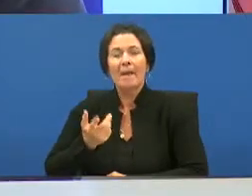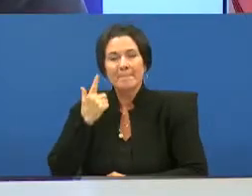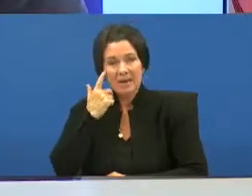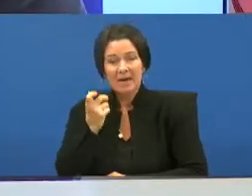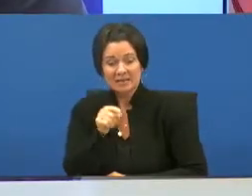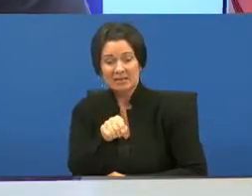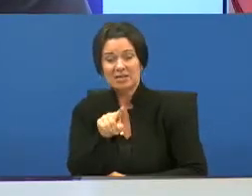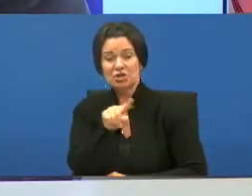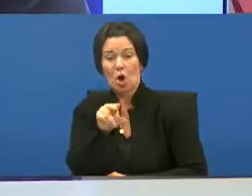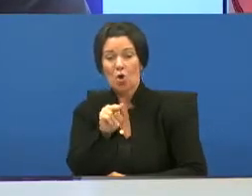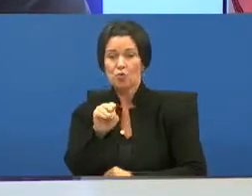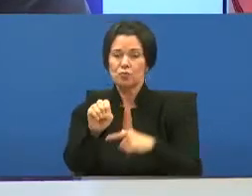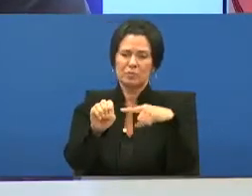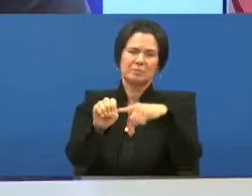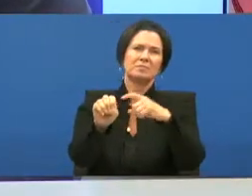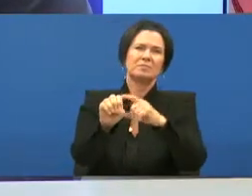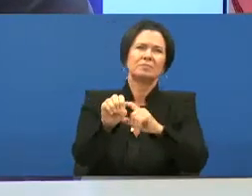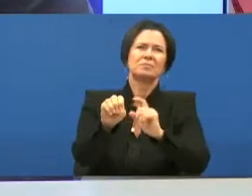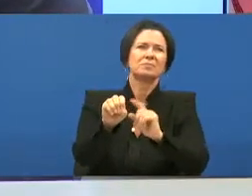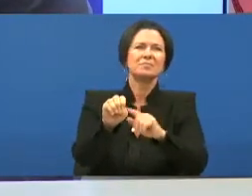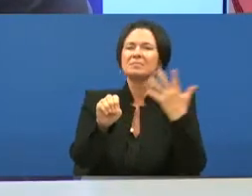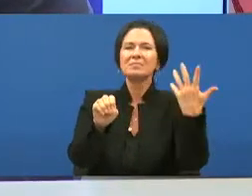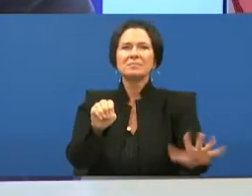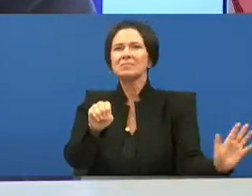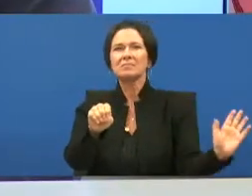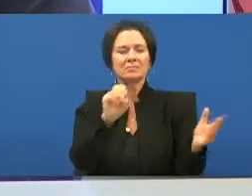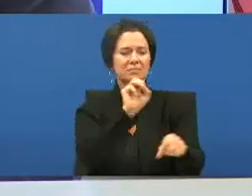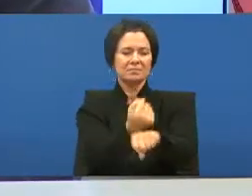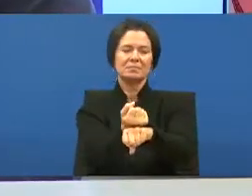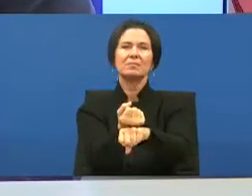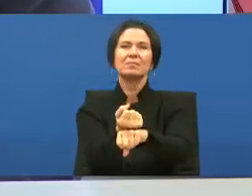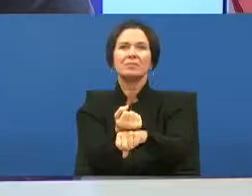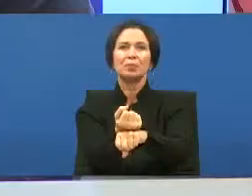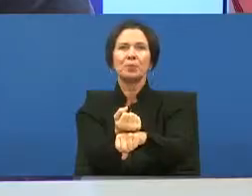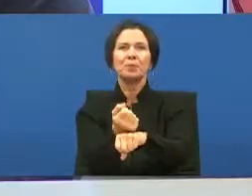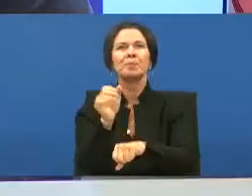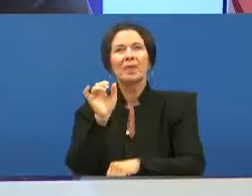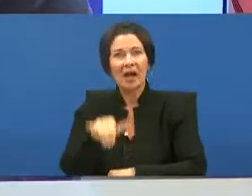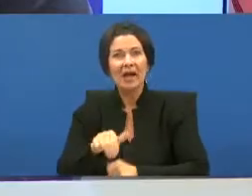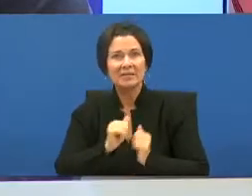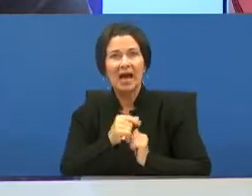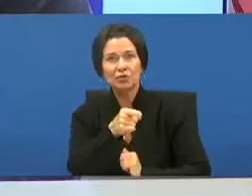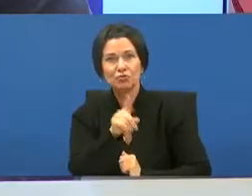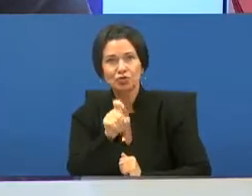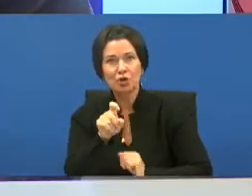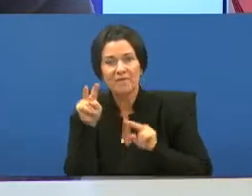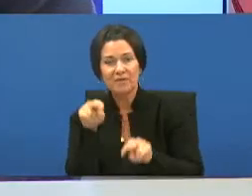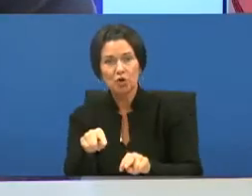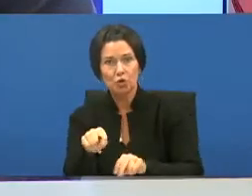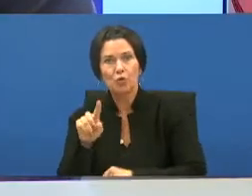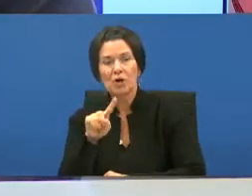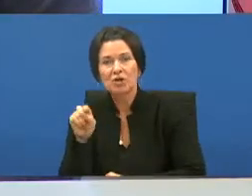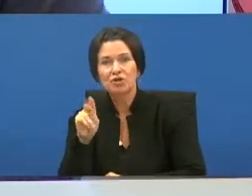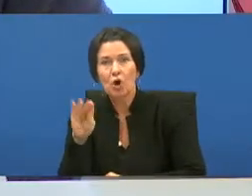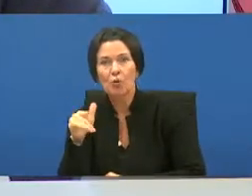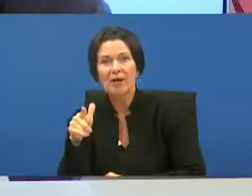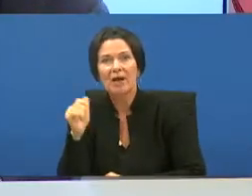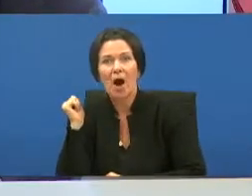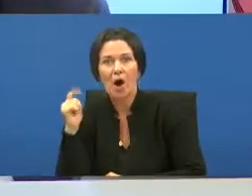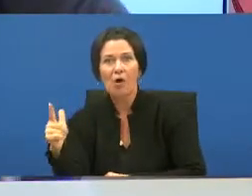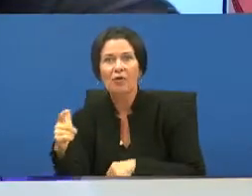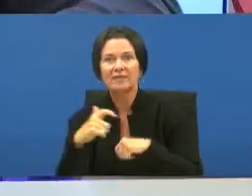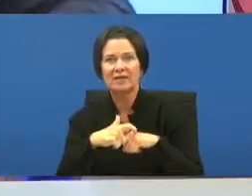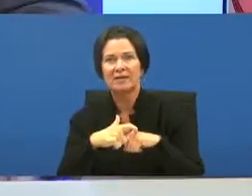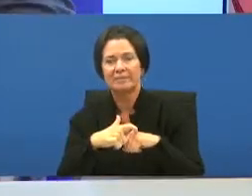change hands and the zoning stays with it, and that's what's important. That's how you should view zoning every single time. That's all